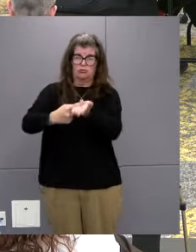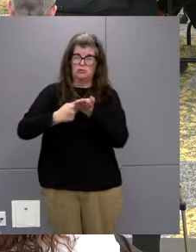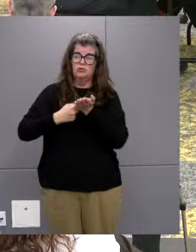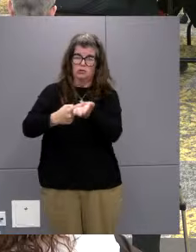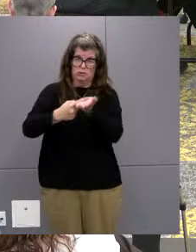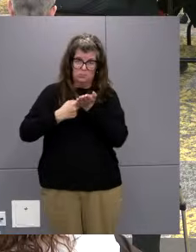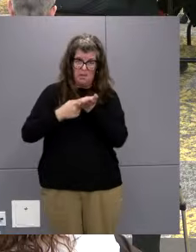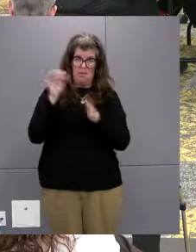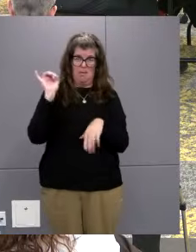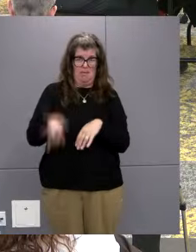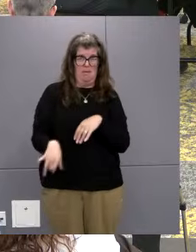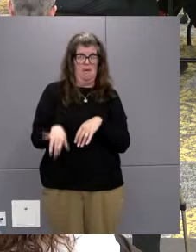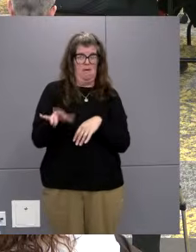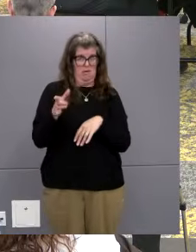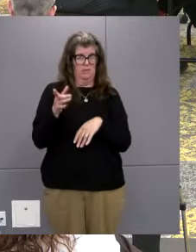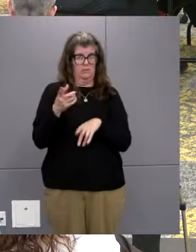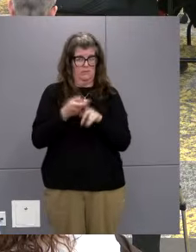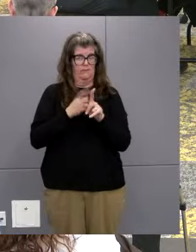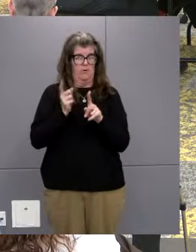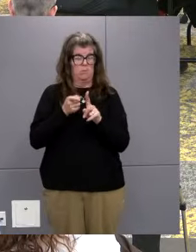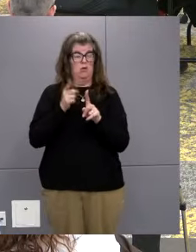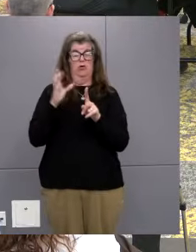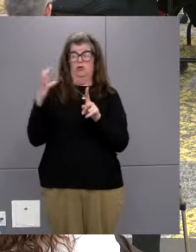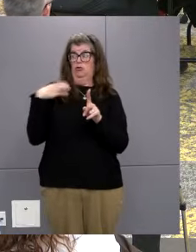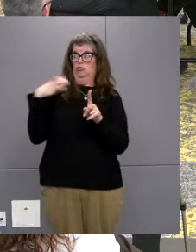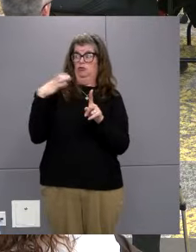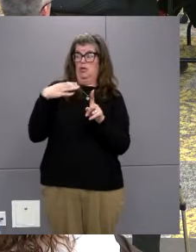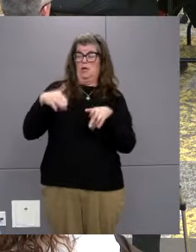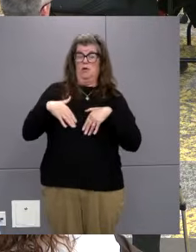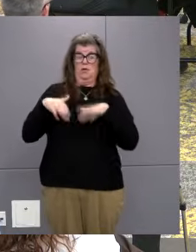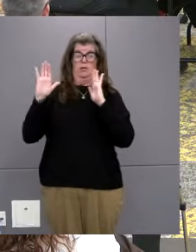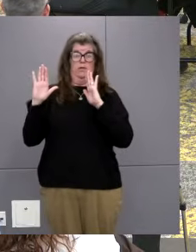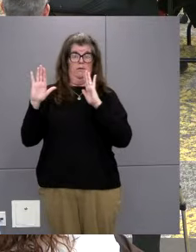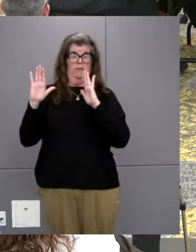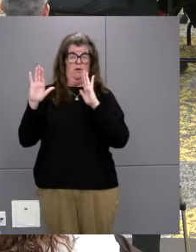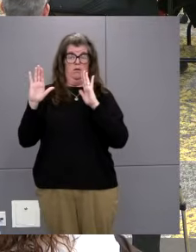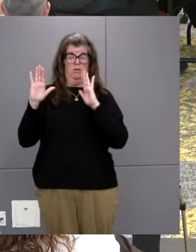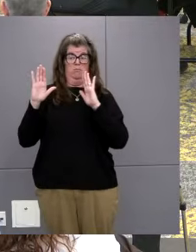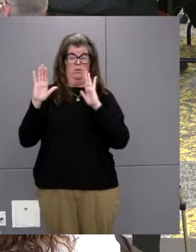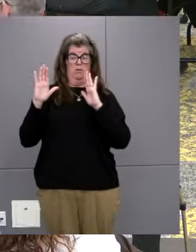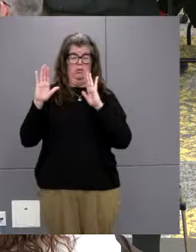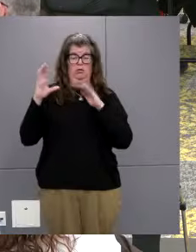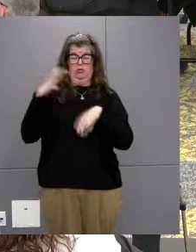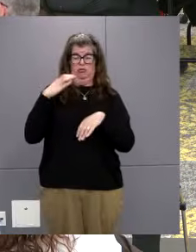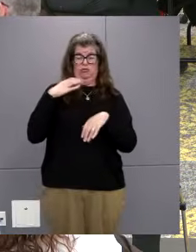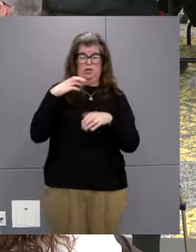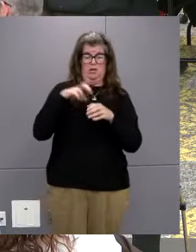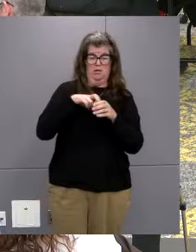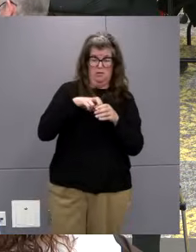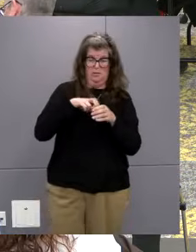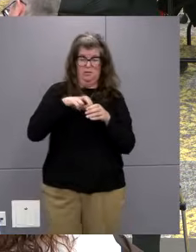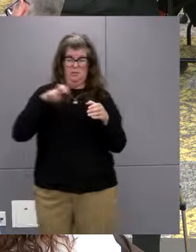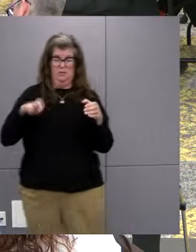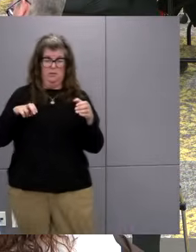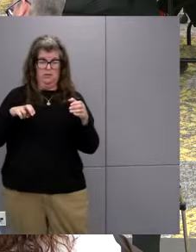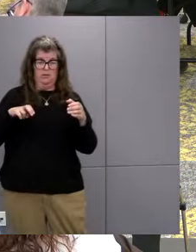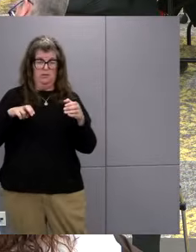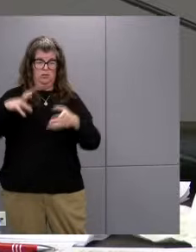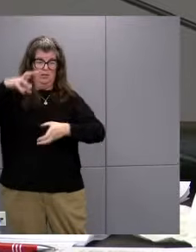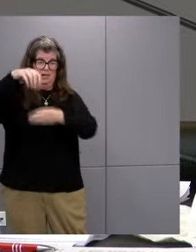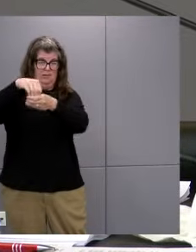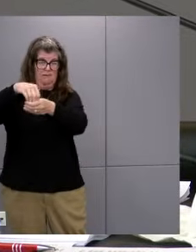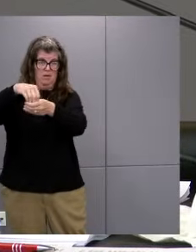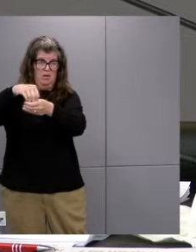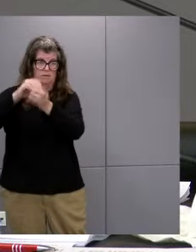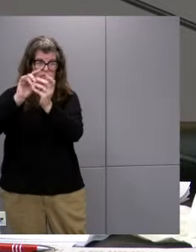where that comes from, where the chair might give up the chair to be able to participate in the debate. It's very highly unusual